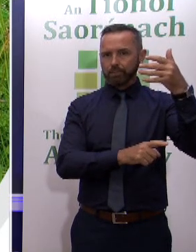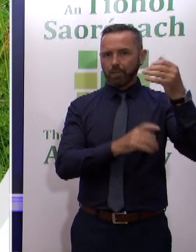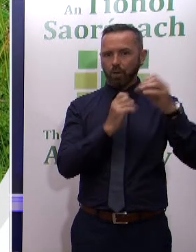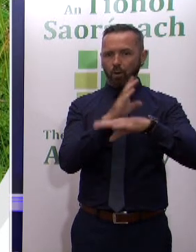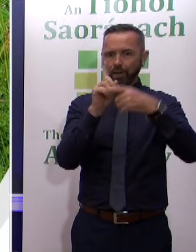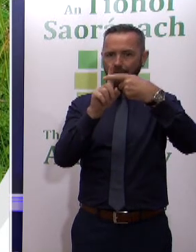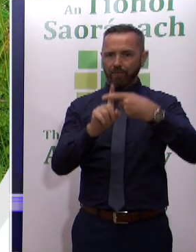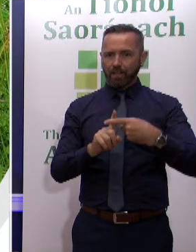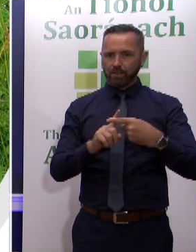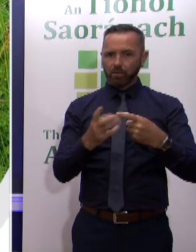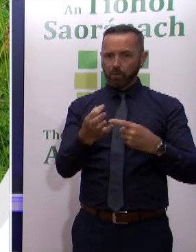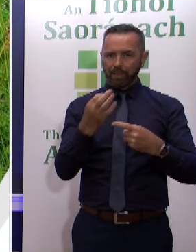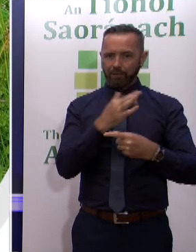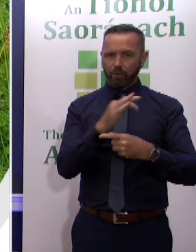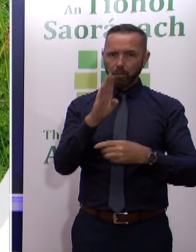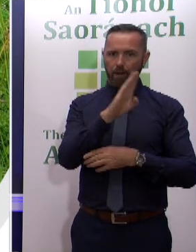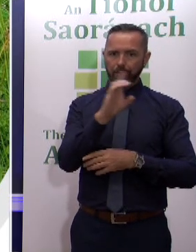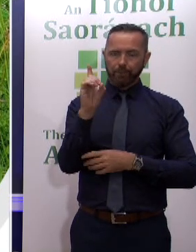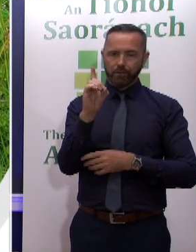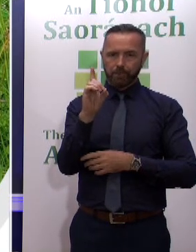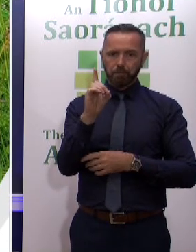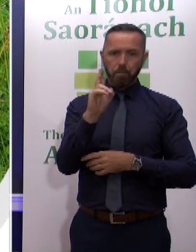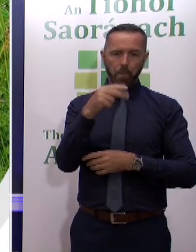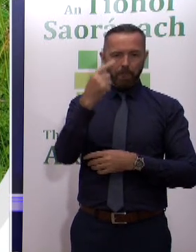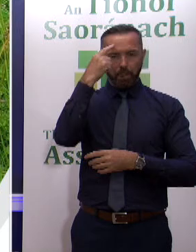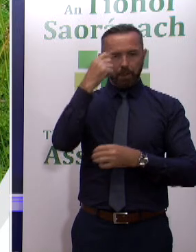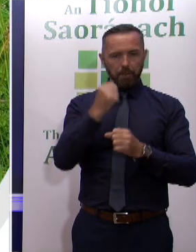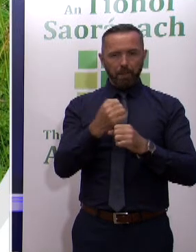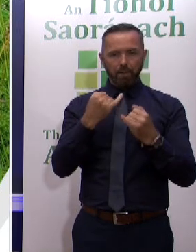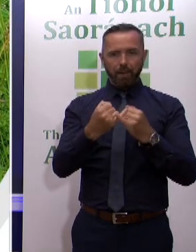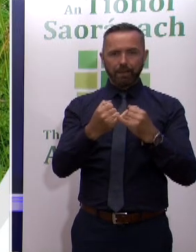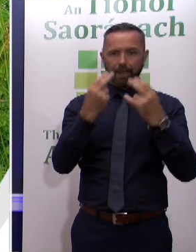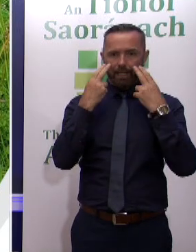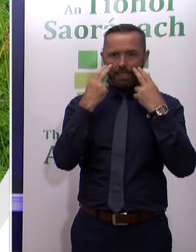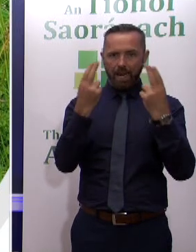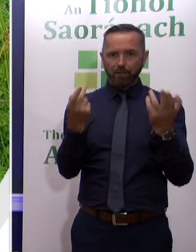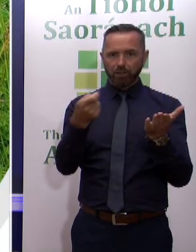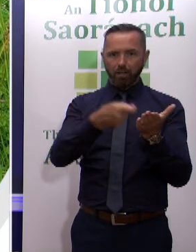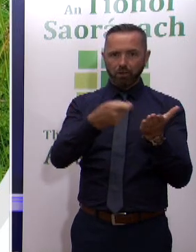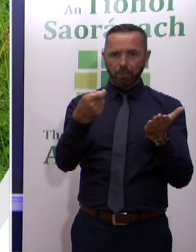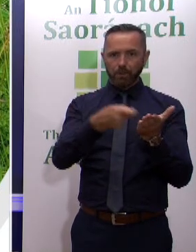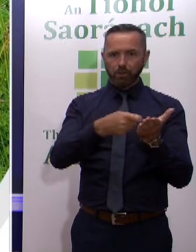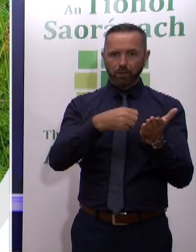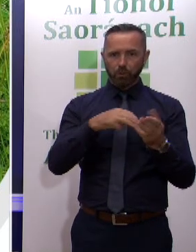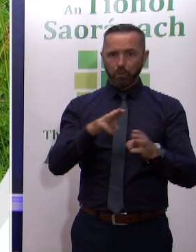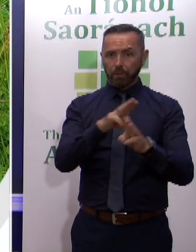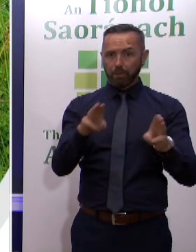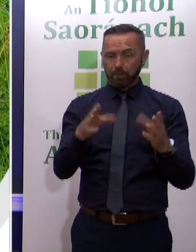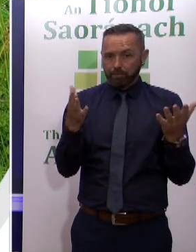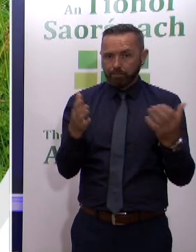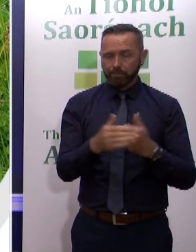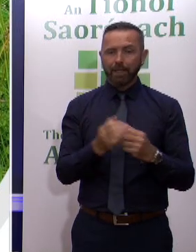advantages that we get from biodiversity can be thought of as nature's contributions to people. So that in a